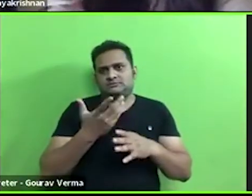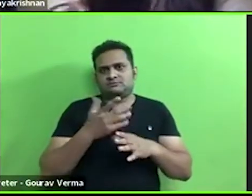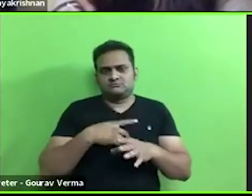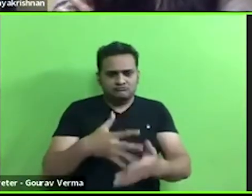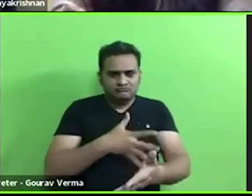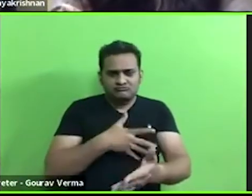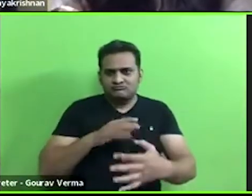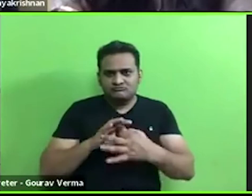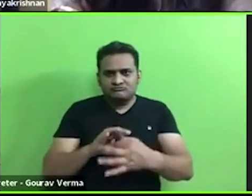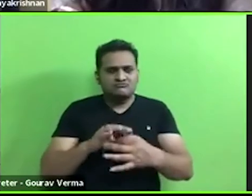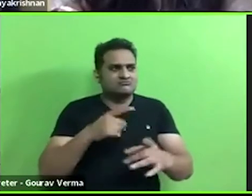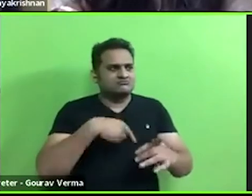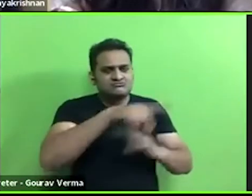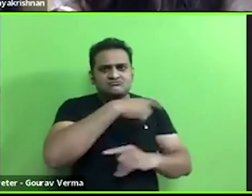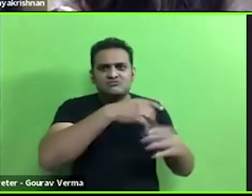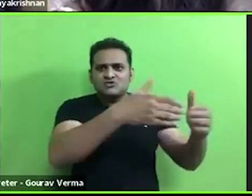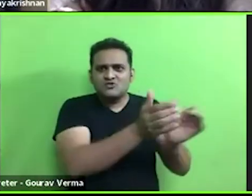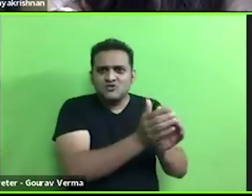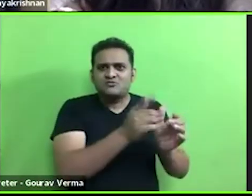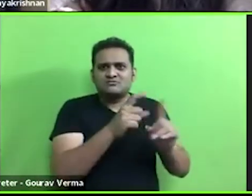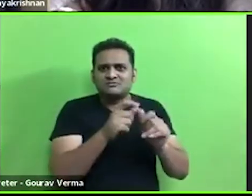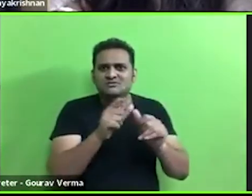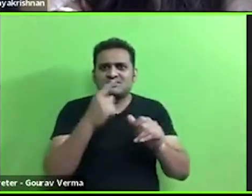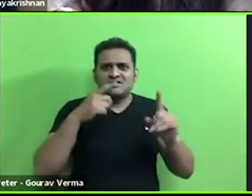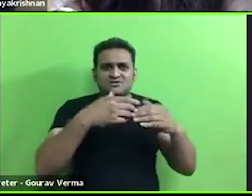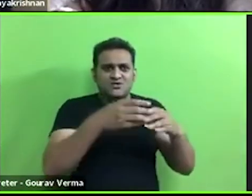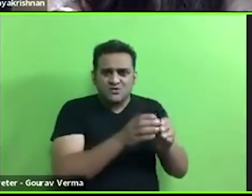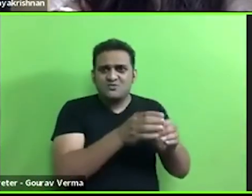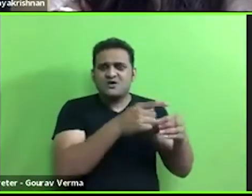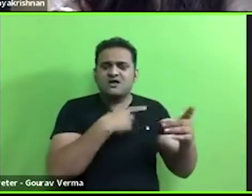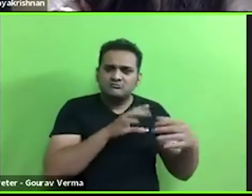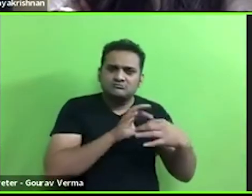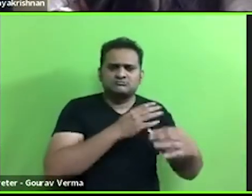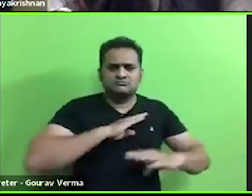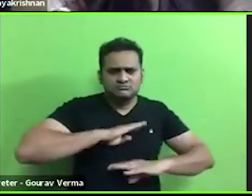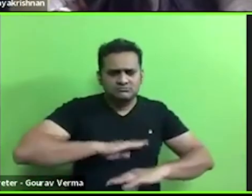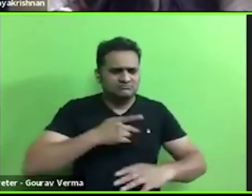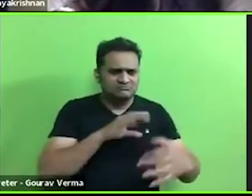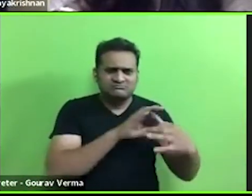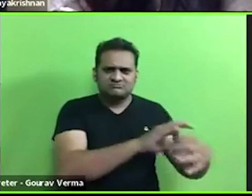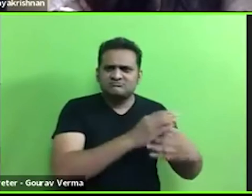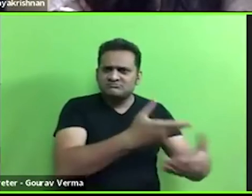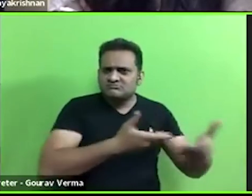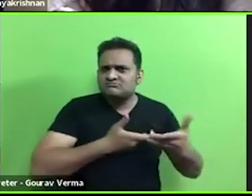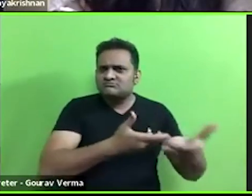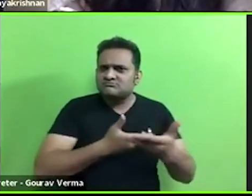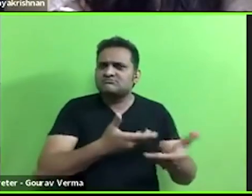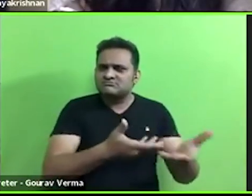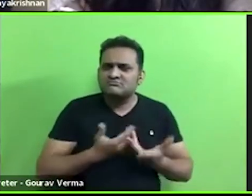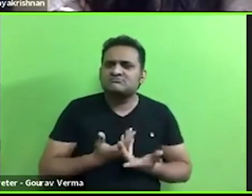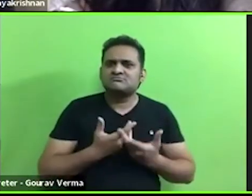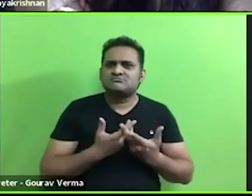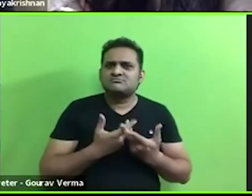with Dalit artists. Let us sit next to each other and let's appreciate it. And that's what Krishna is saying, being very humble and welcoming that into space and constantly in